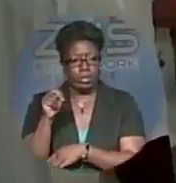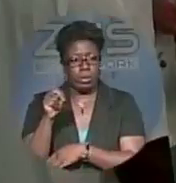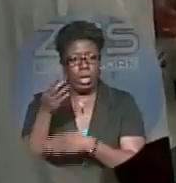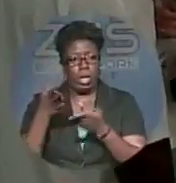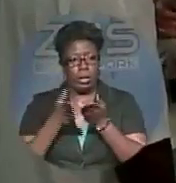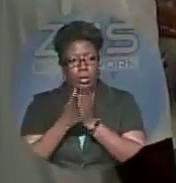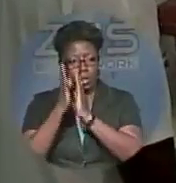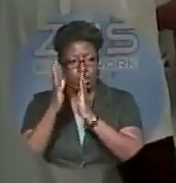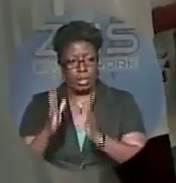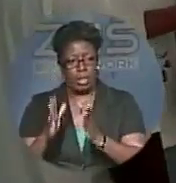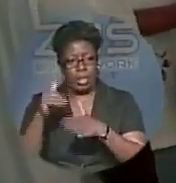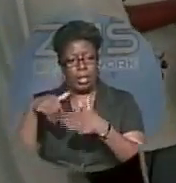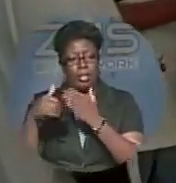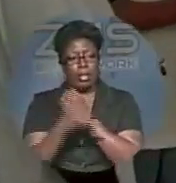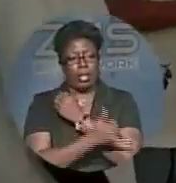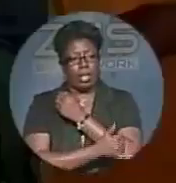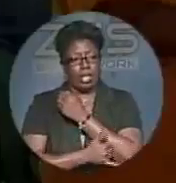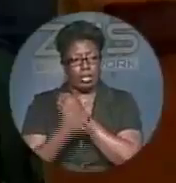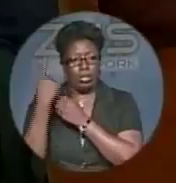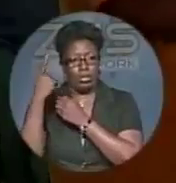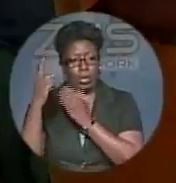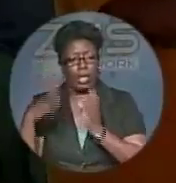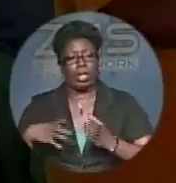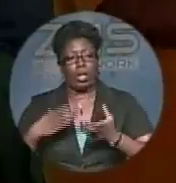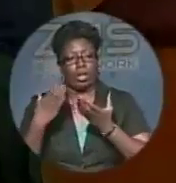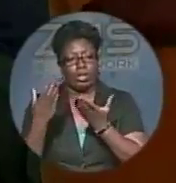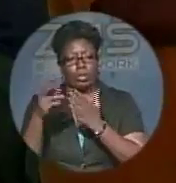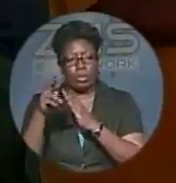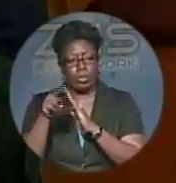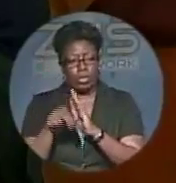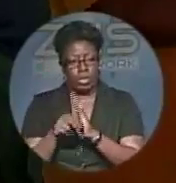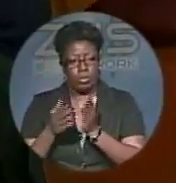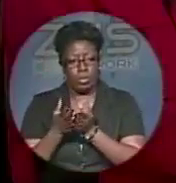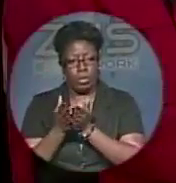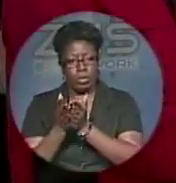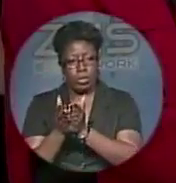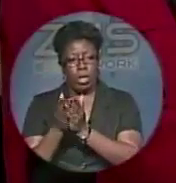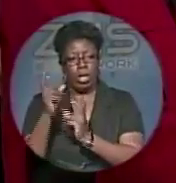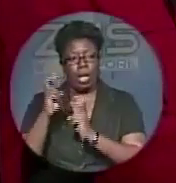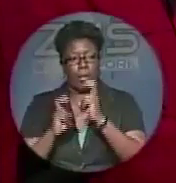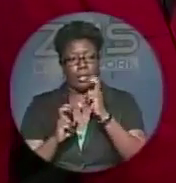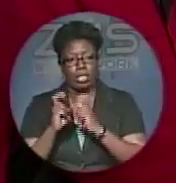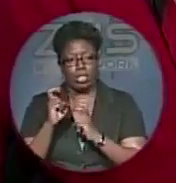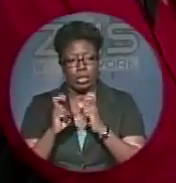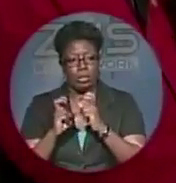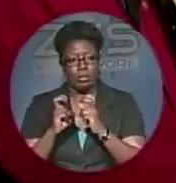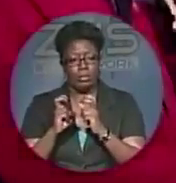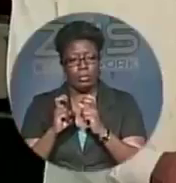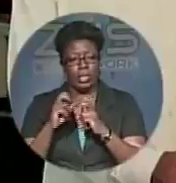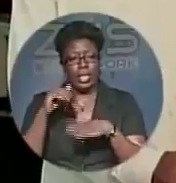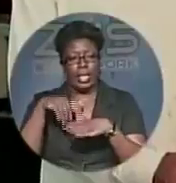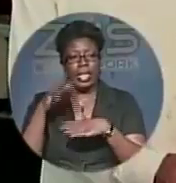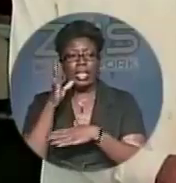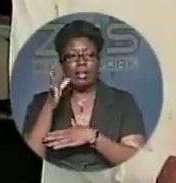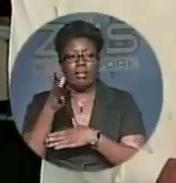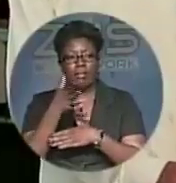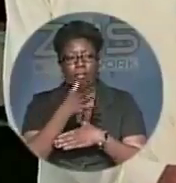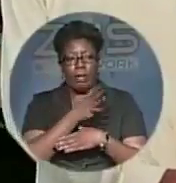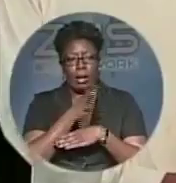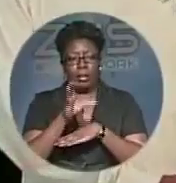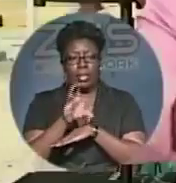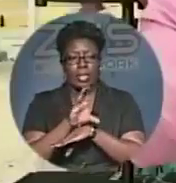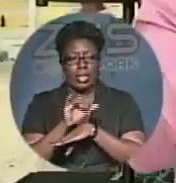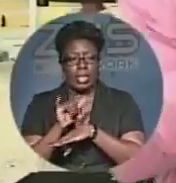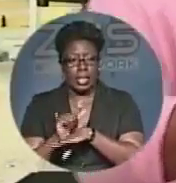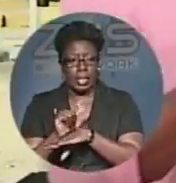country, for their contribution to the sloop boat competition in Farmers Key and throughout the